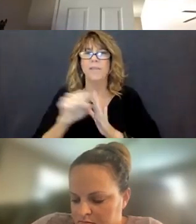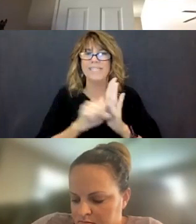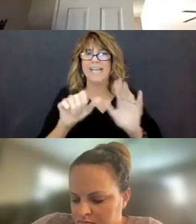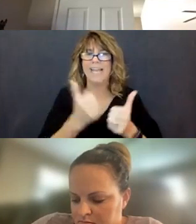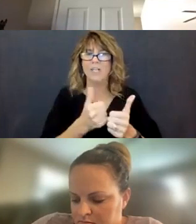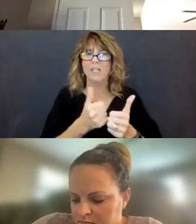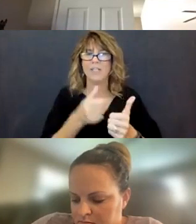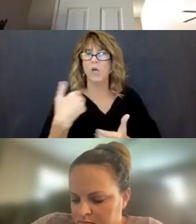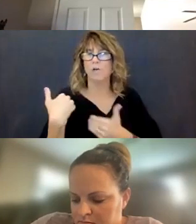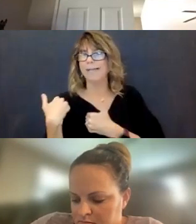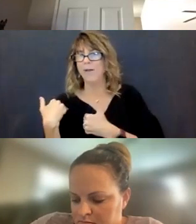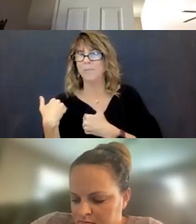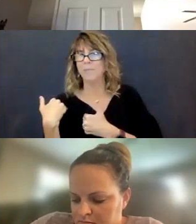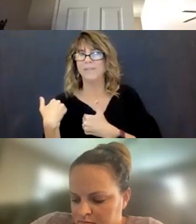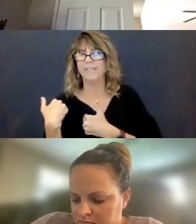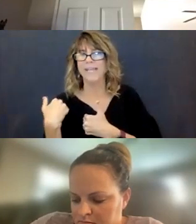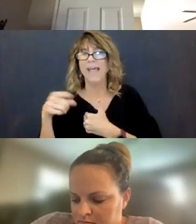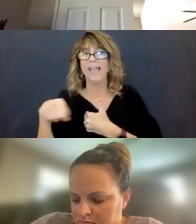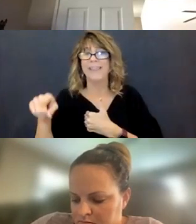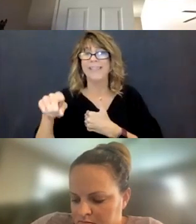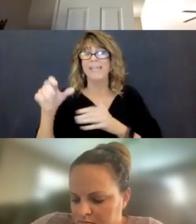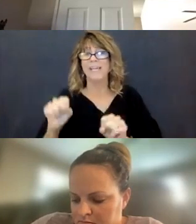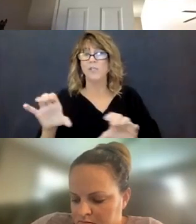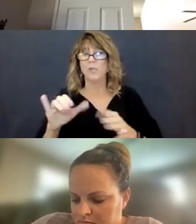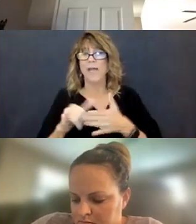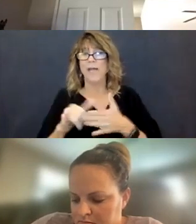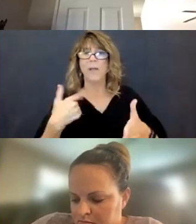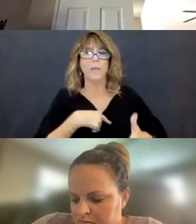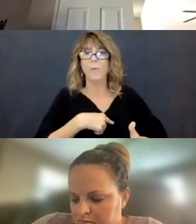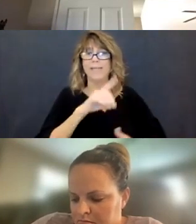the disability community cannot.